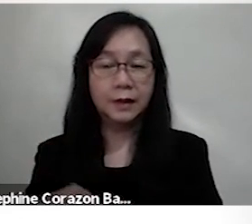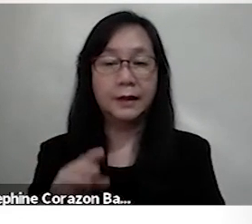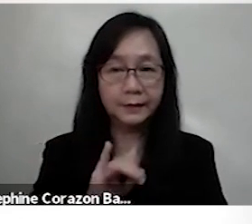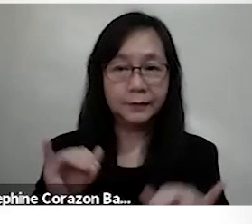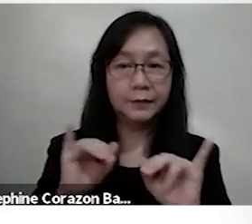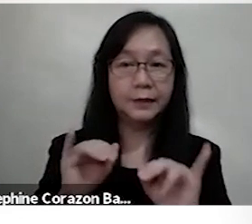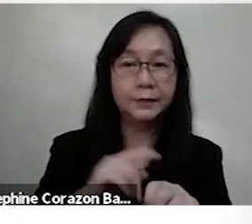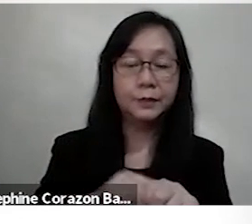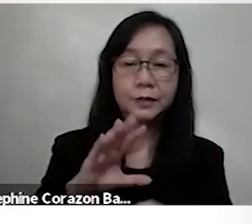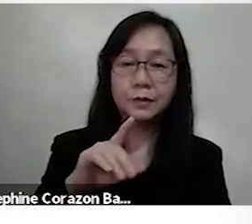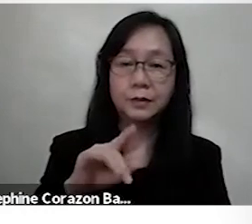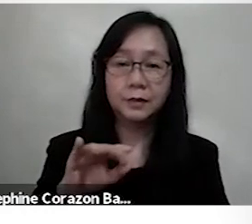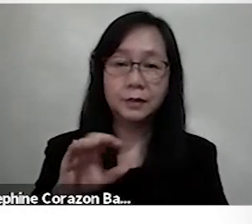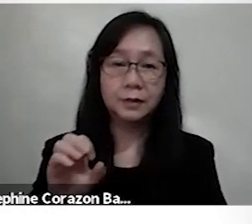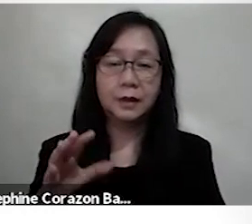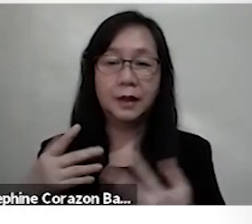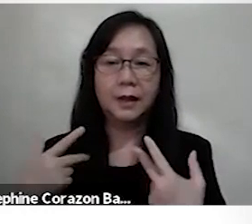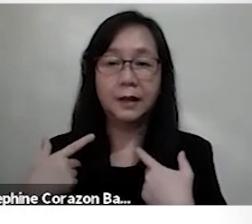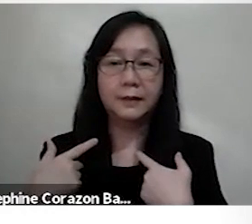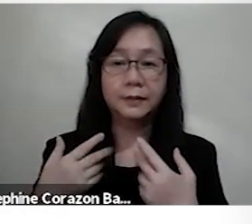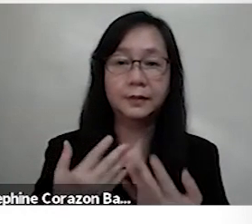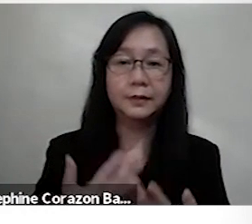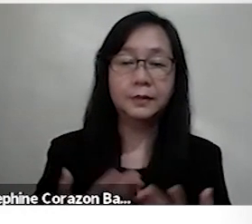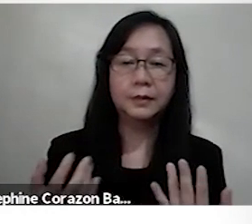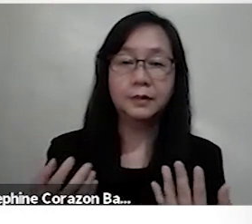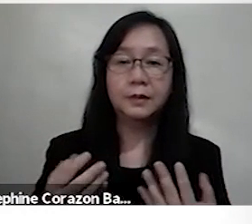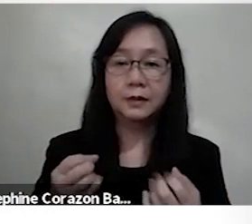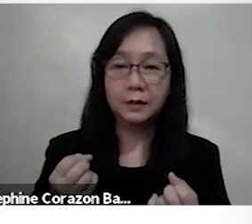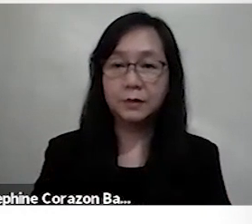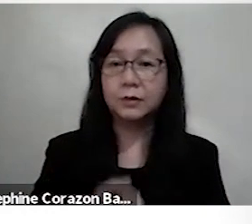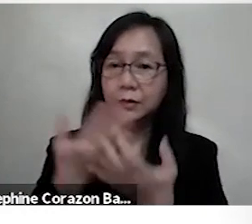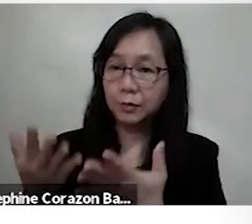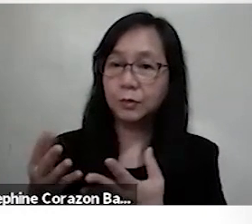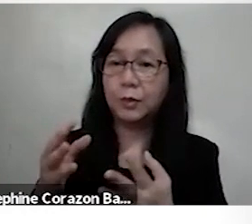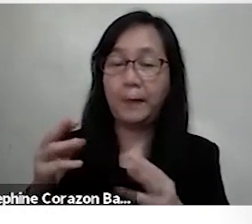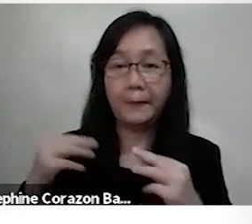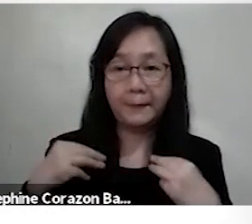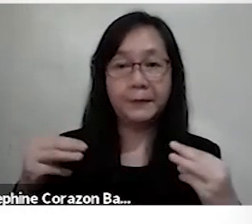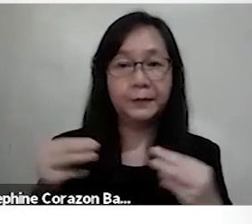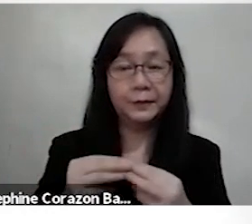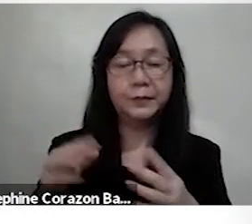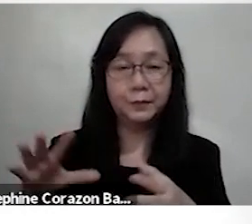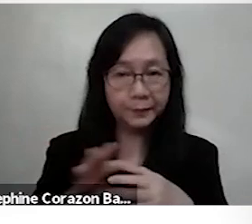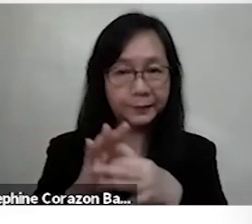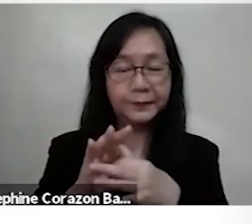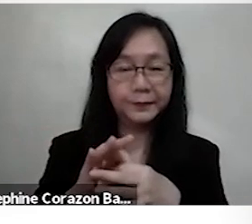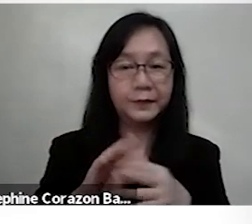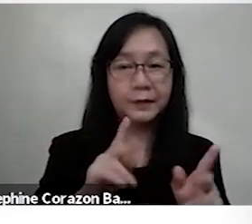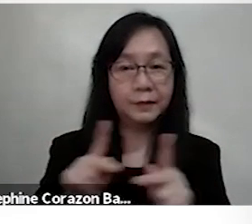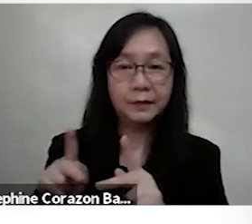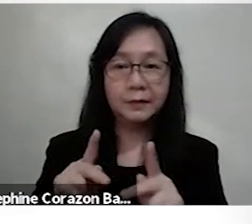is really a platform for a state party, but however,